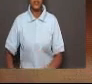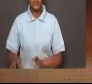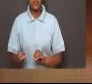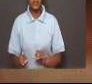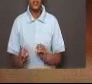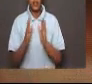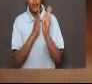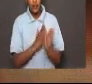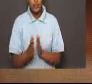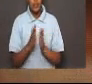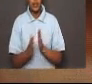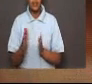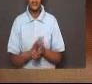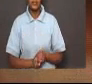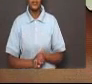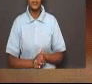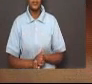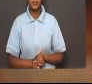Students, let's get ready.